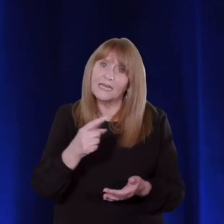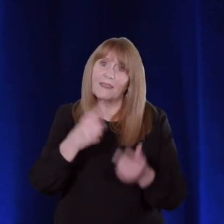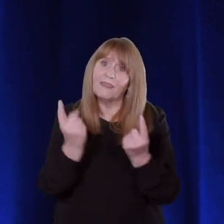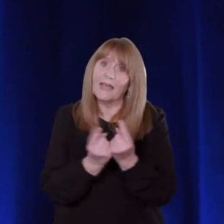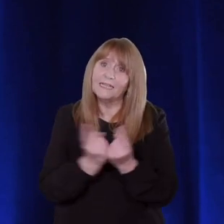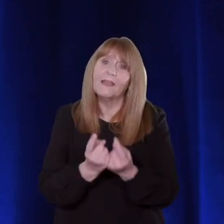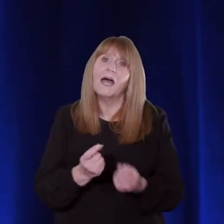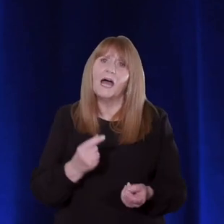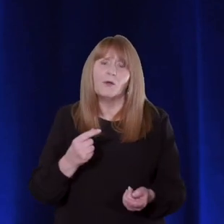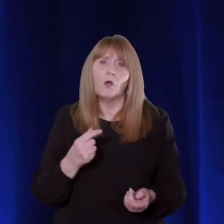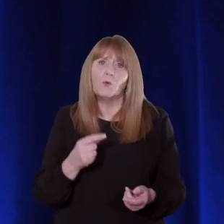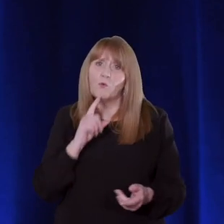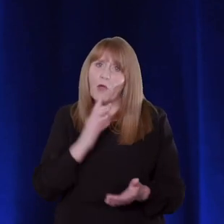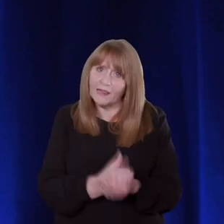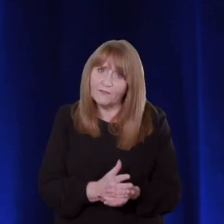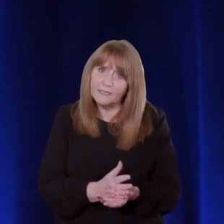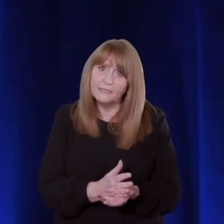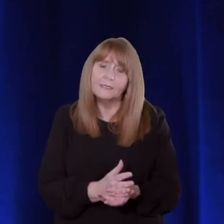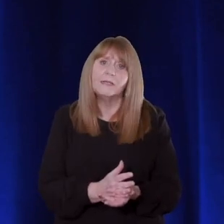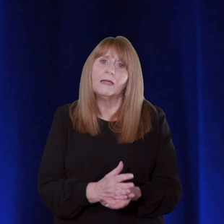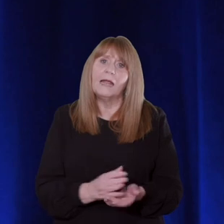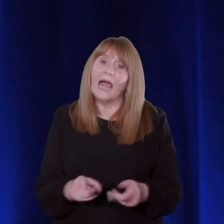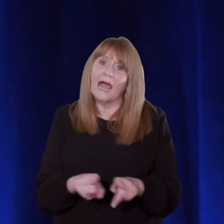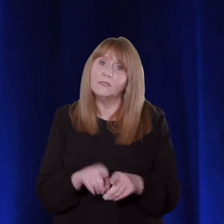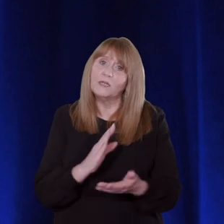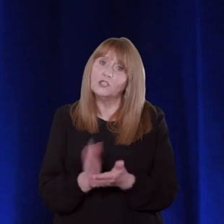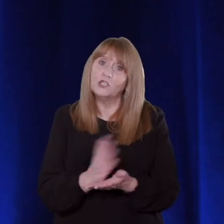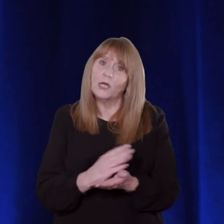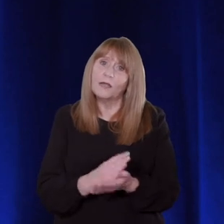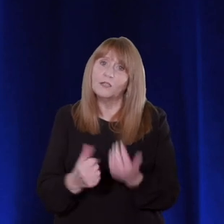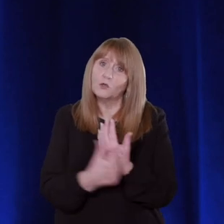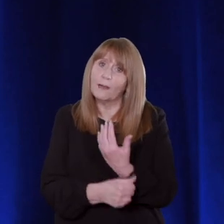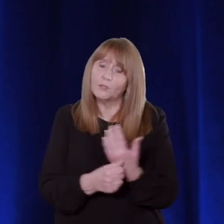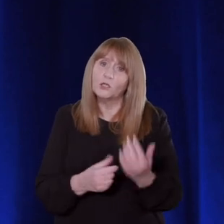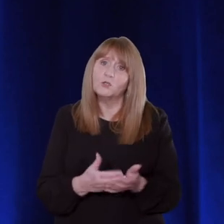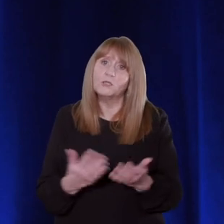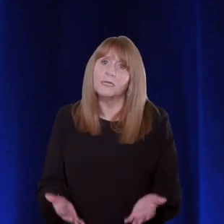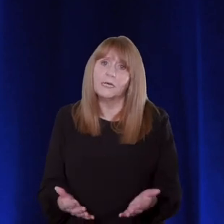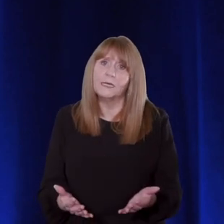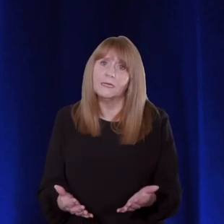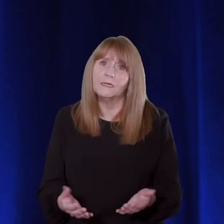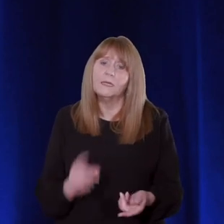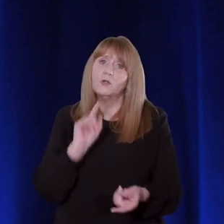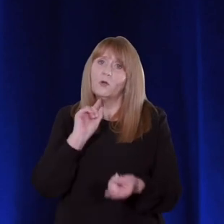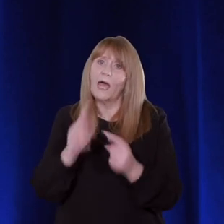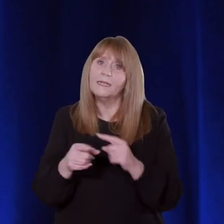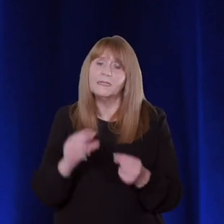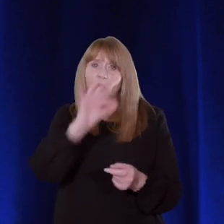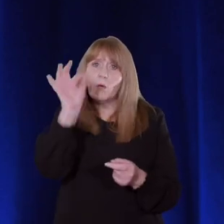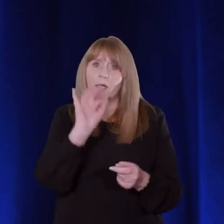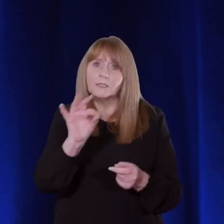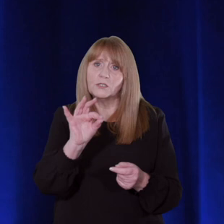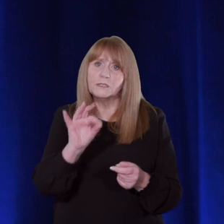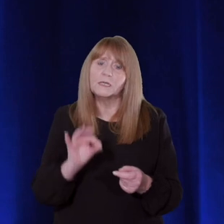the scriptures that we share together today to answer questions, to meet needs, and to inspire people who are flagging in faith right